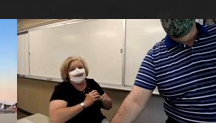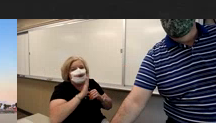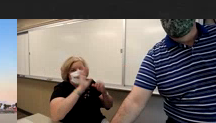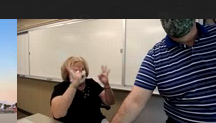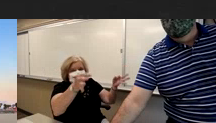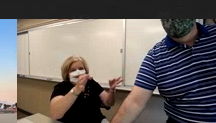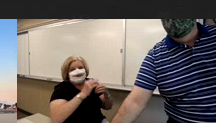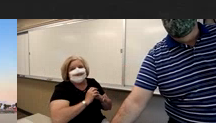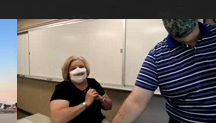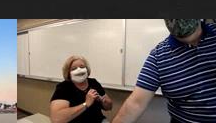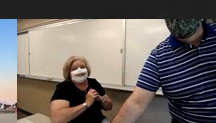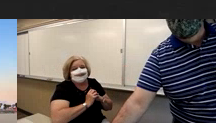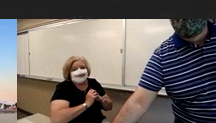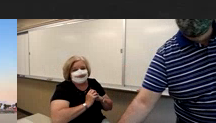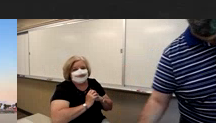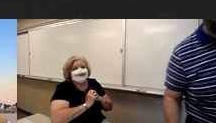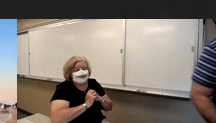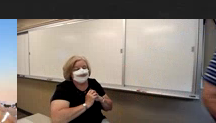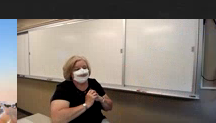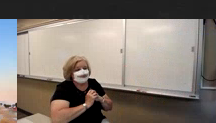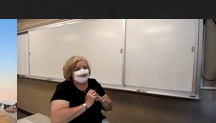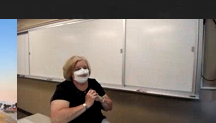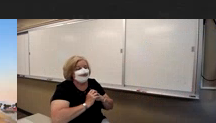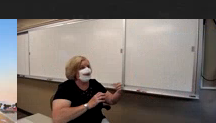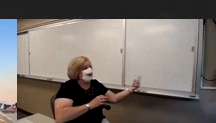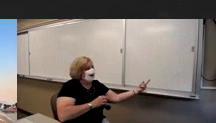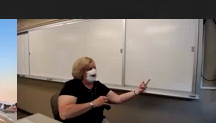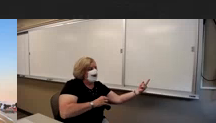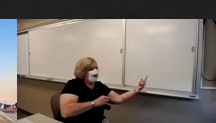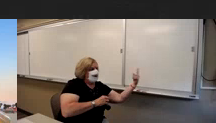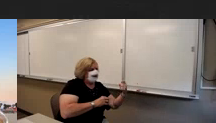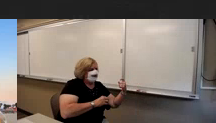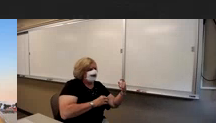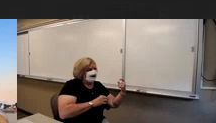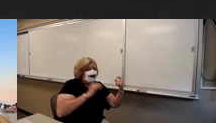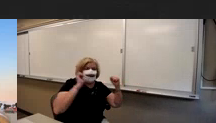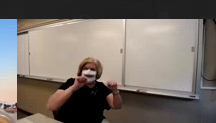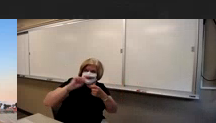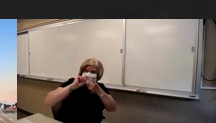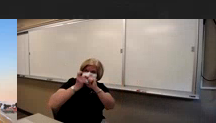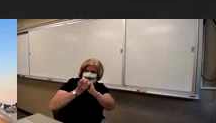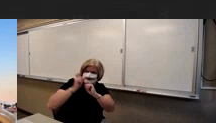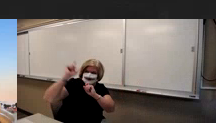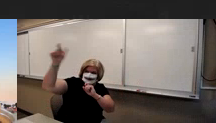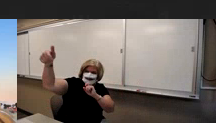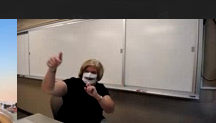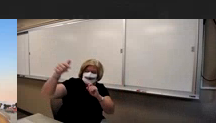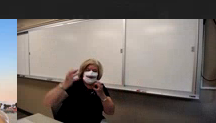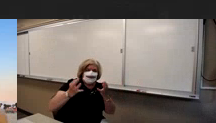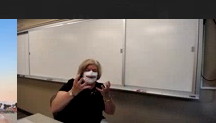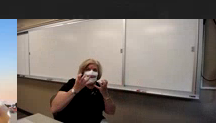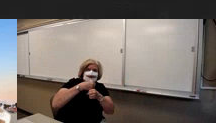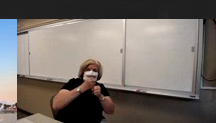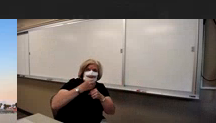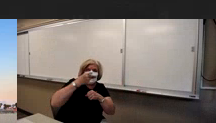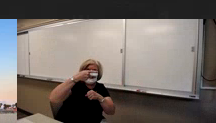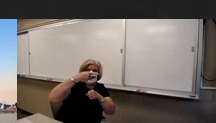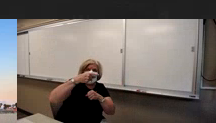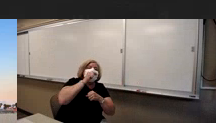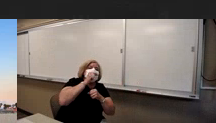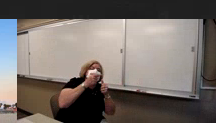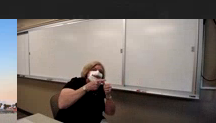you wanna do that. Can you ever change that down the road? Say you made it private and then you want to change it to public